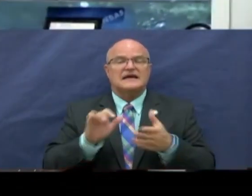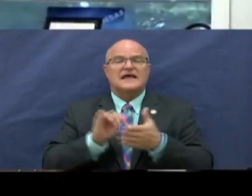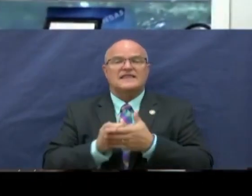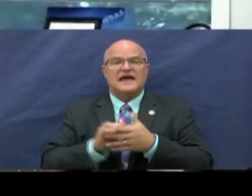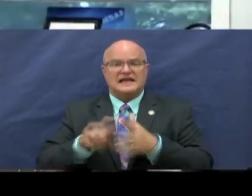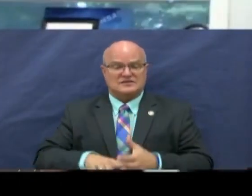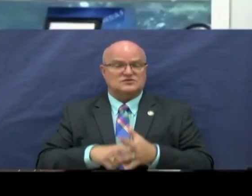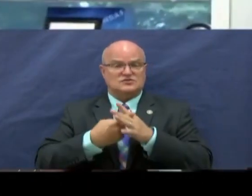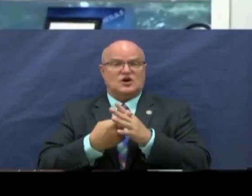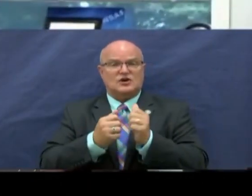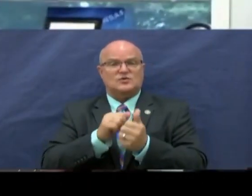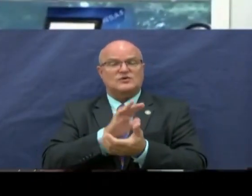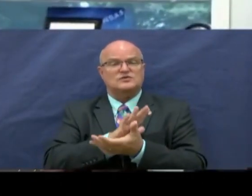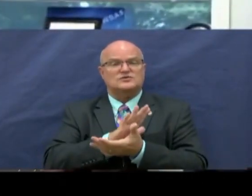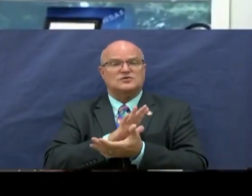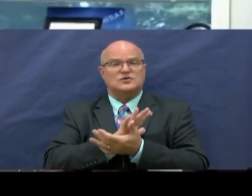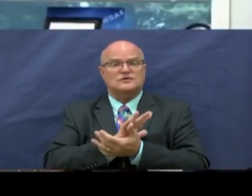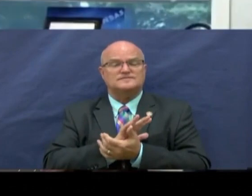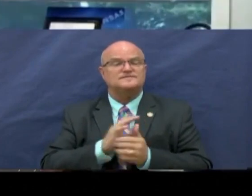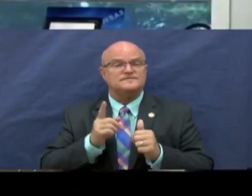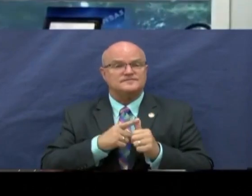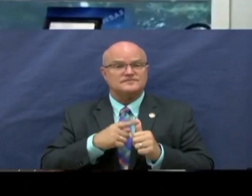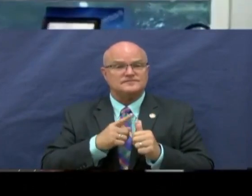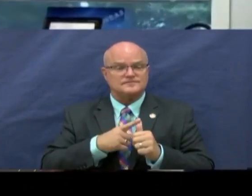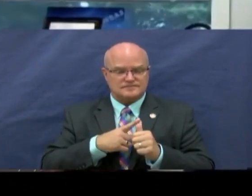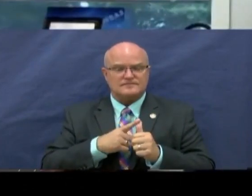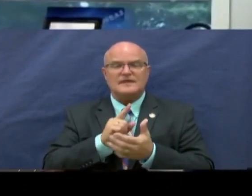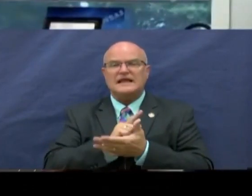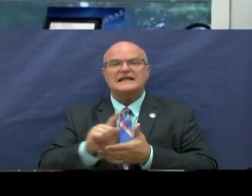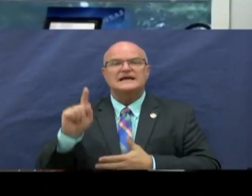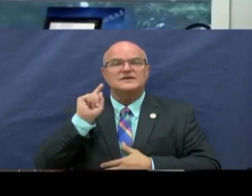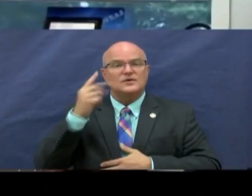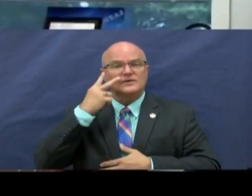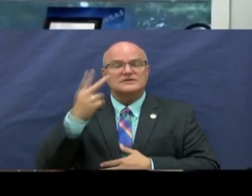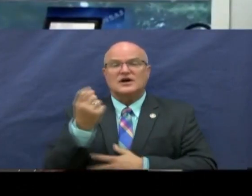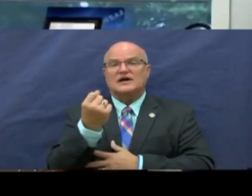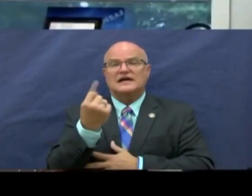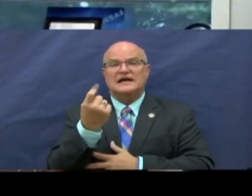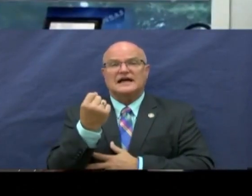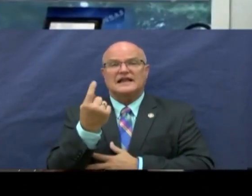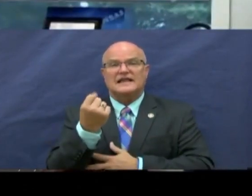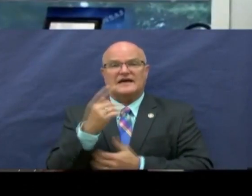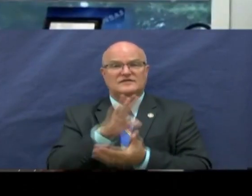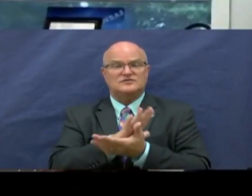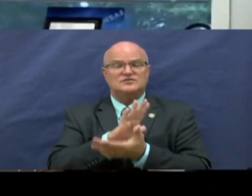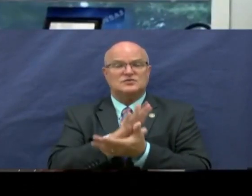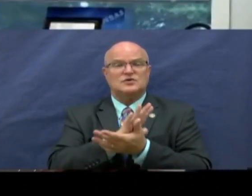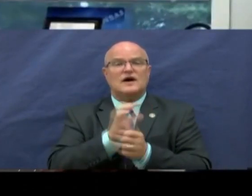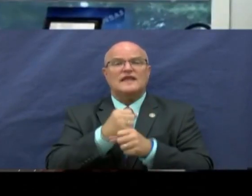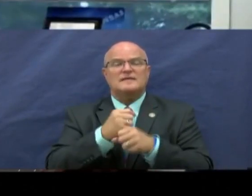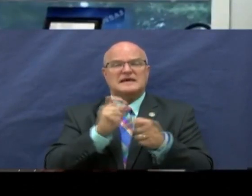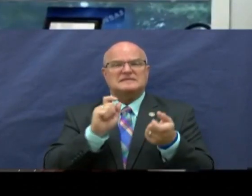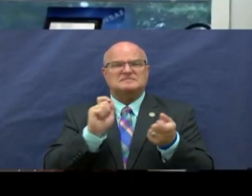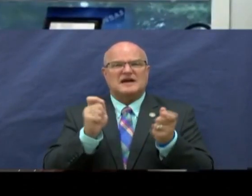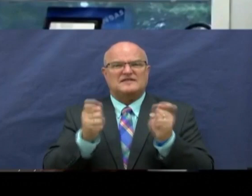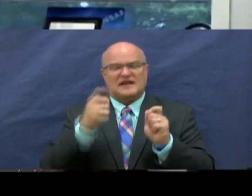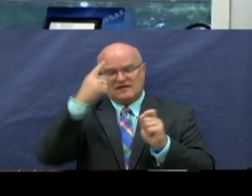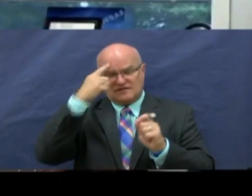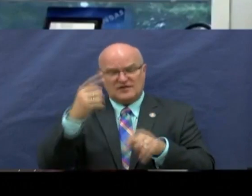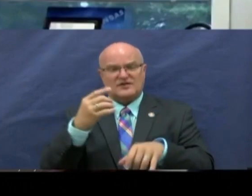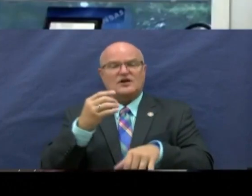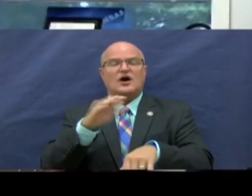kicking off. First of all, last week we saw 11 schools that made modifications to their